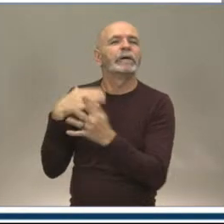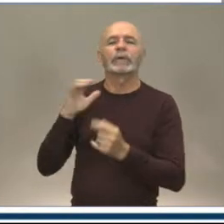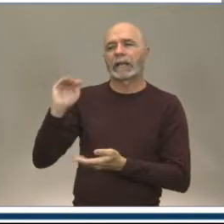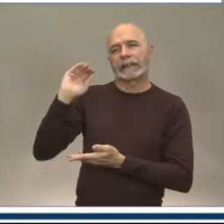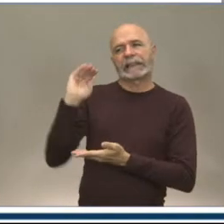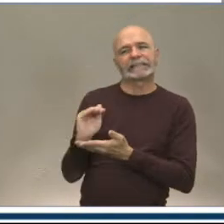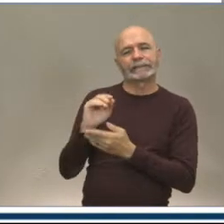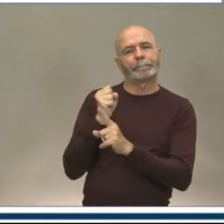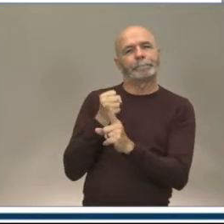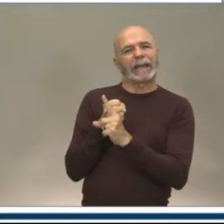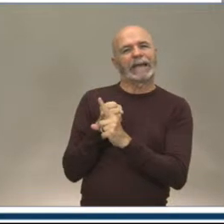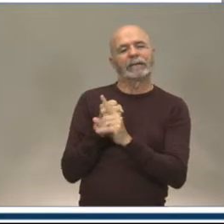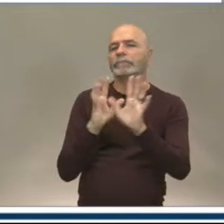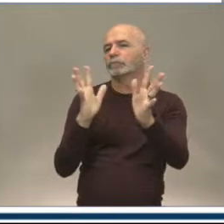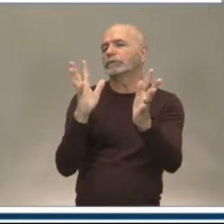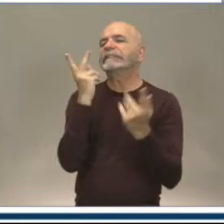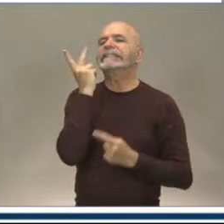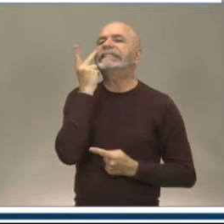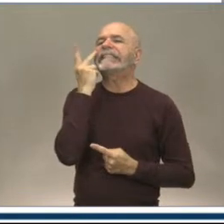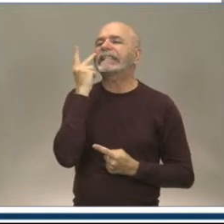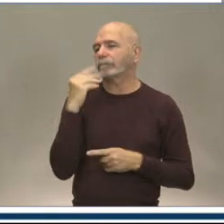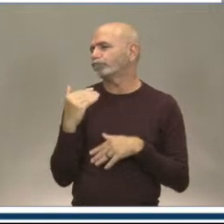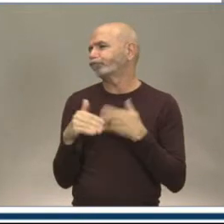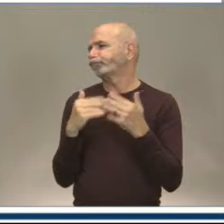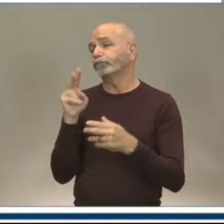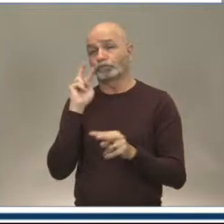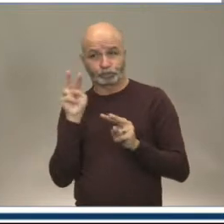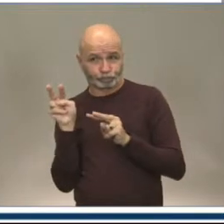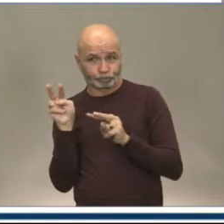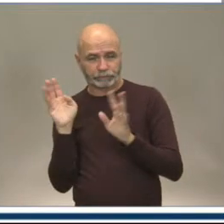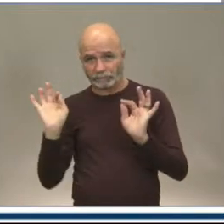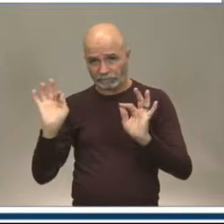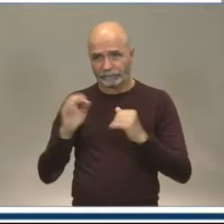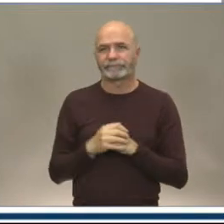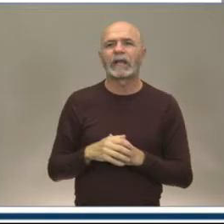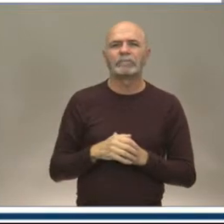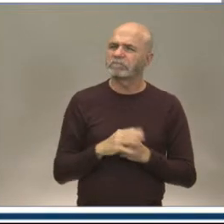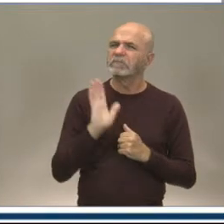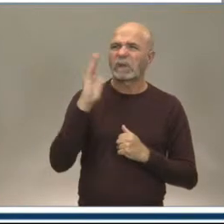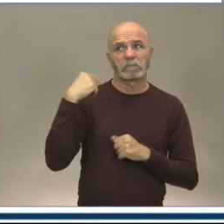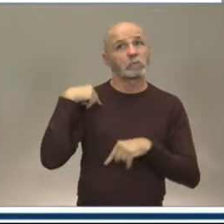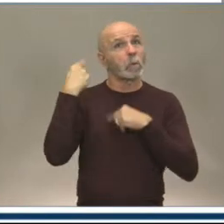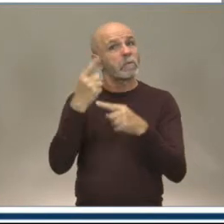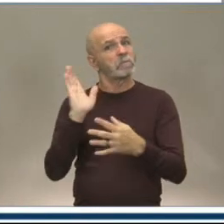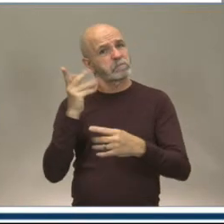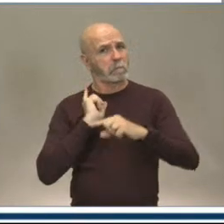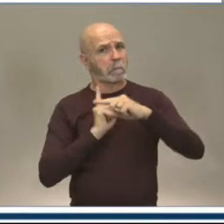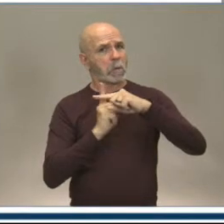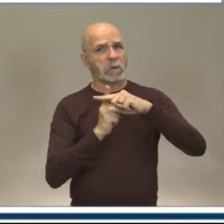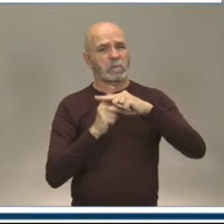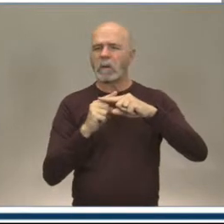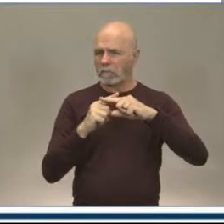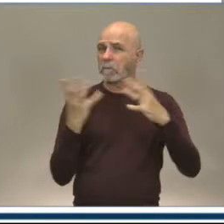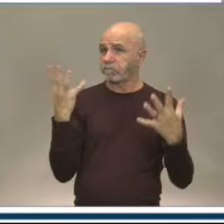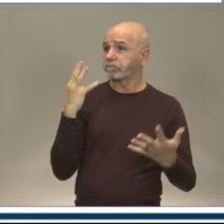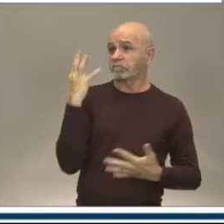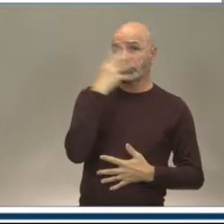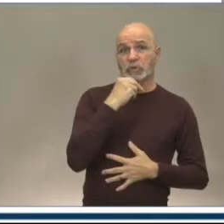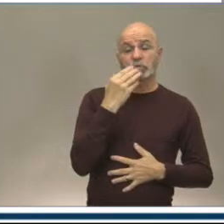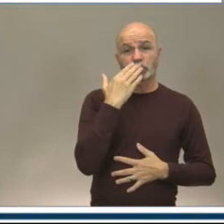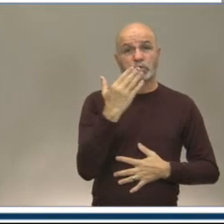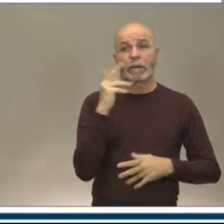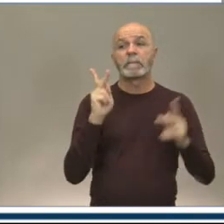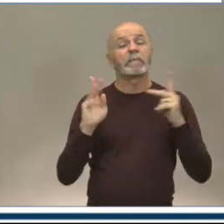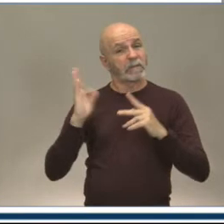comes. So we're optimistic that people are getting vaccinated, particularly in those sectors, and